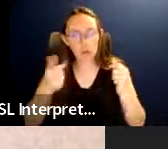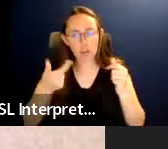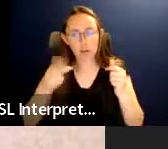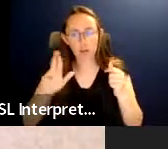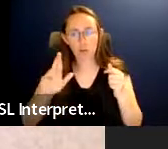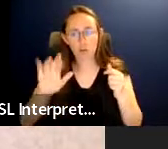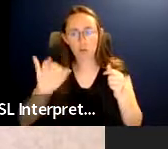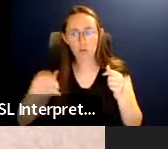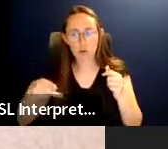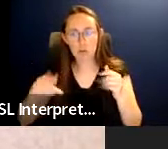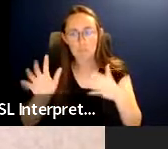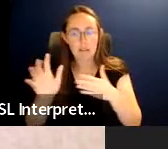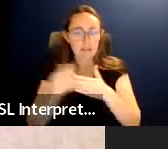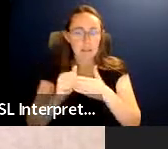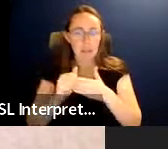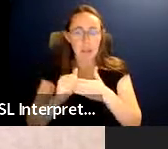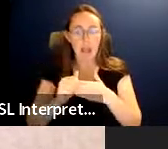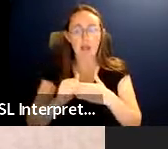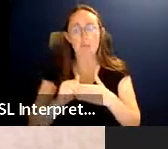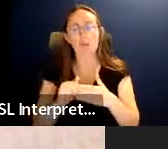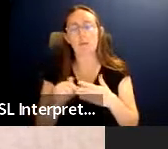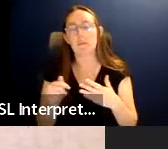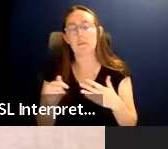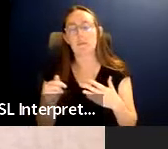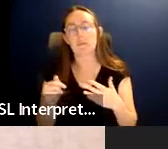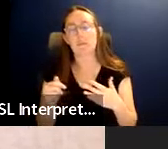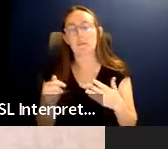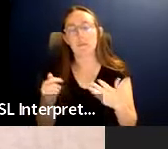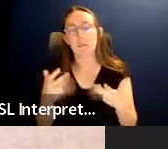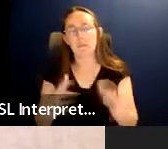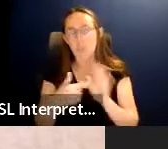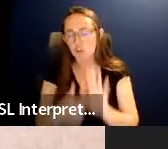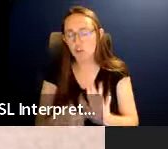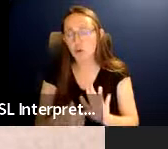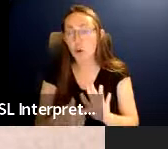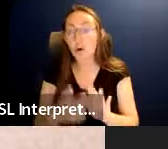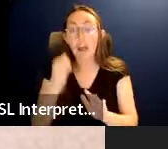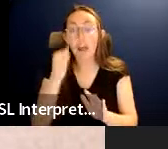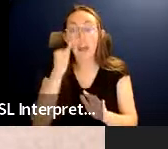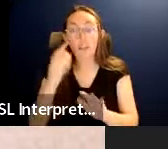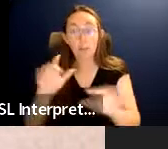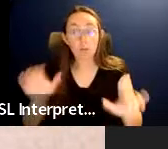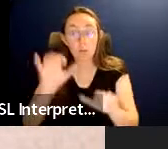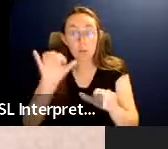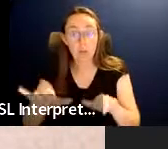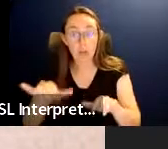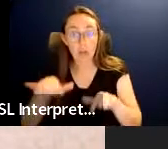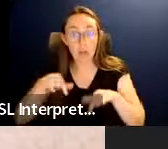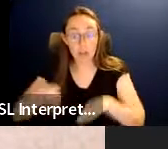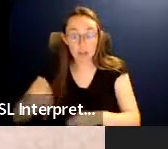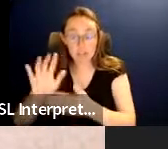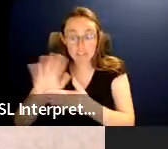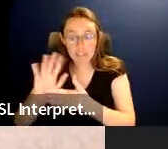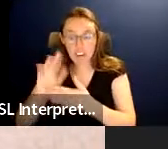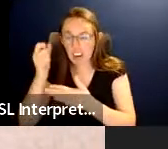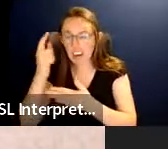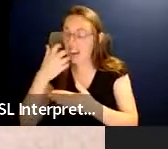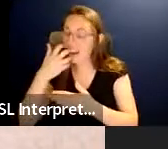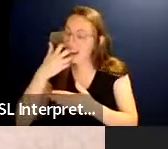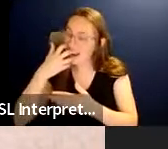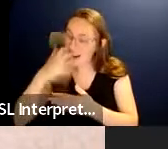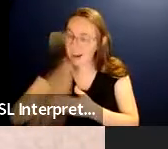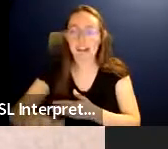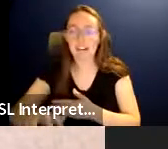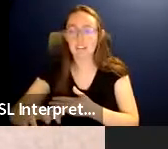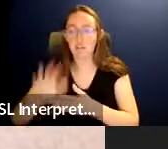to go over a bar clamp. If you're doing that in this video, because it's really hot, it's going to weld against